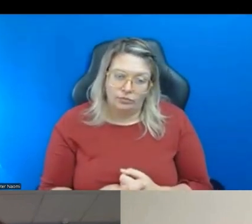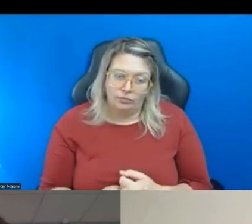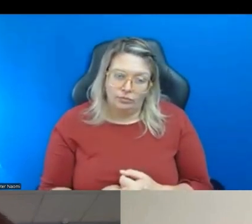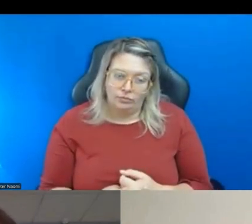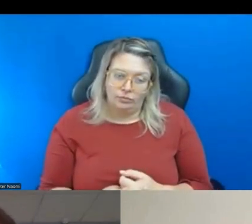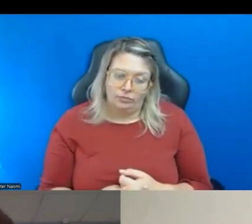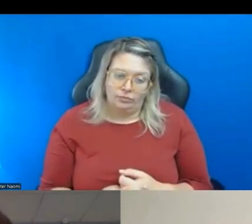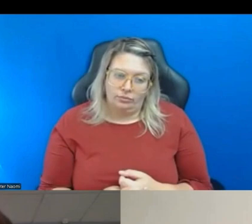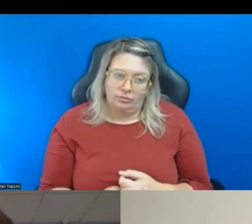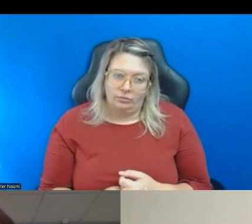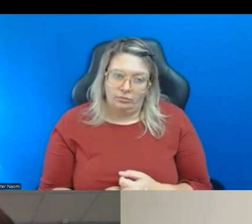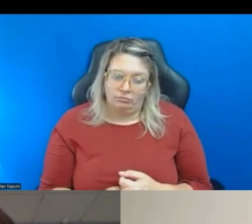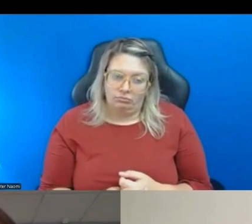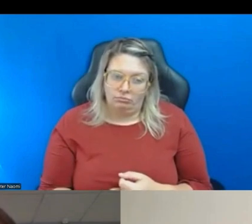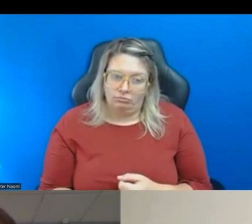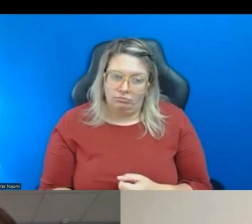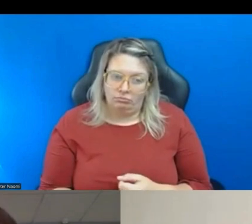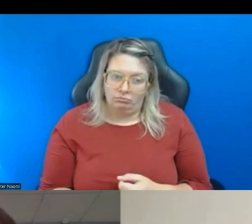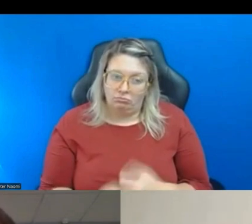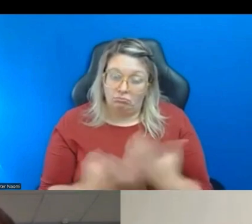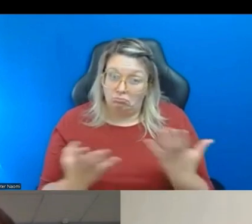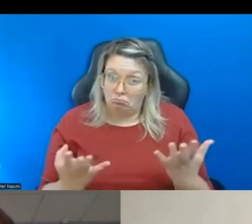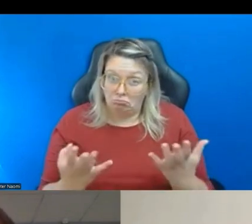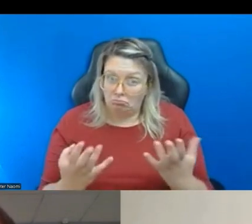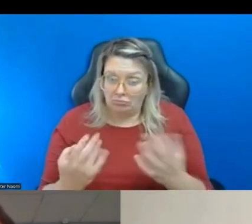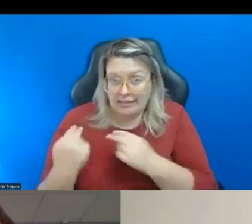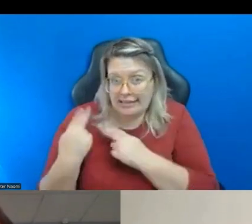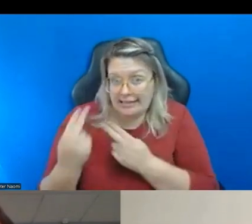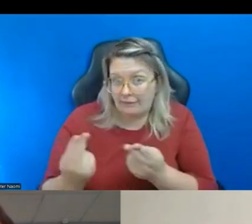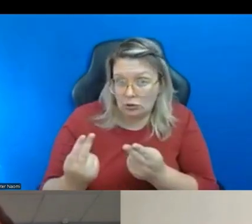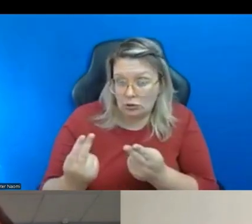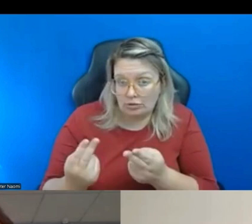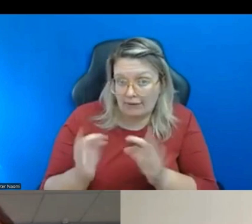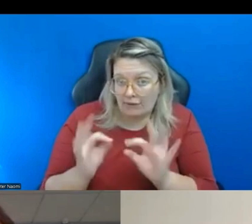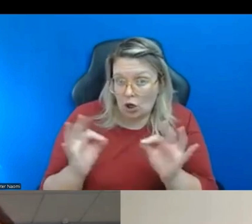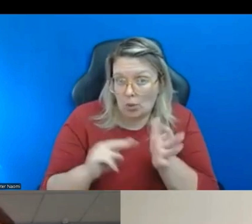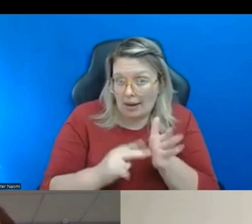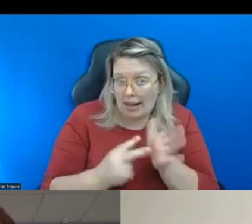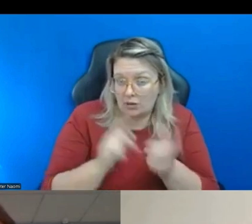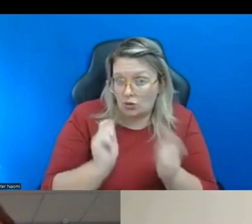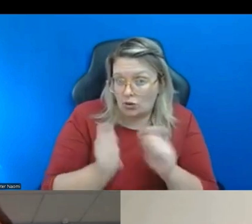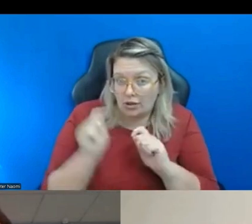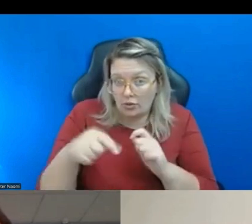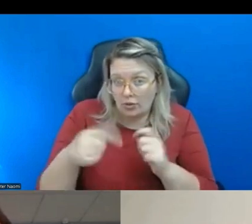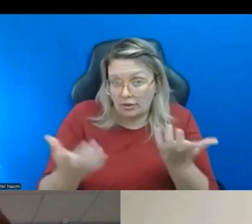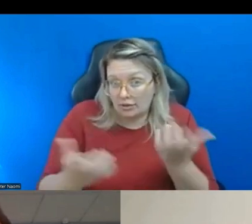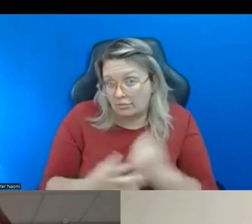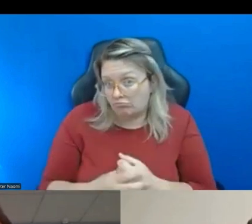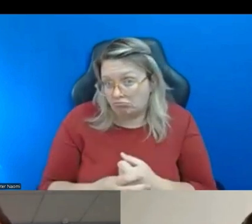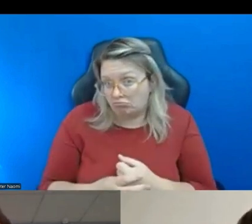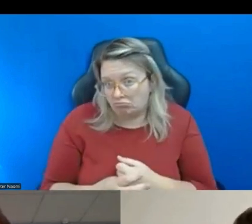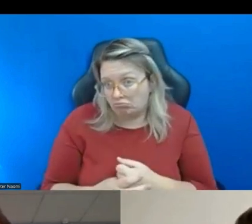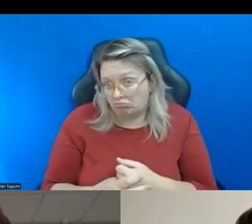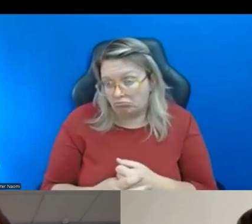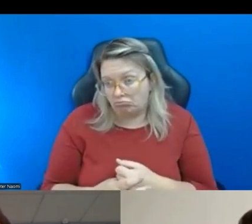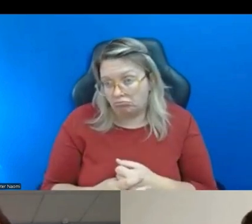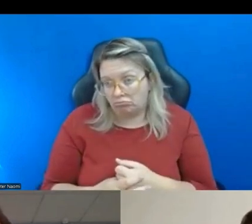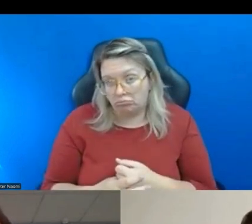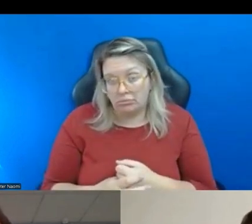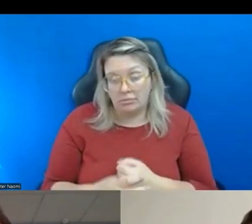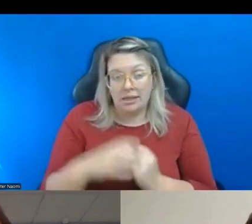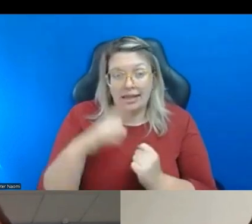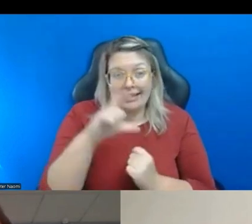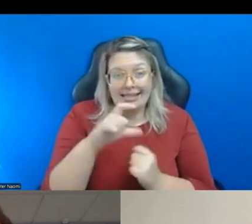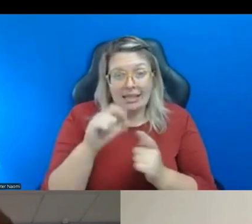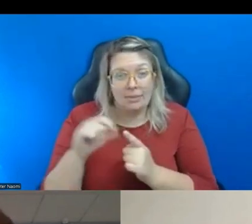There's no plans for devolution to change it. So if you think about creative people and